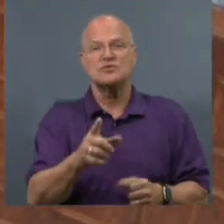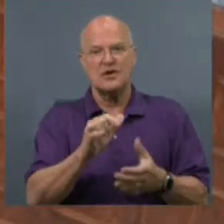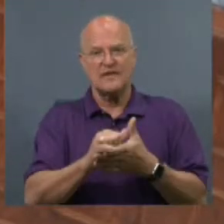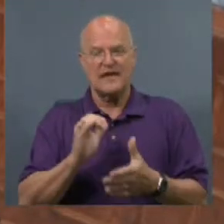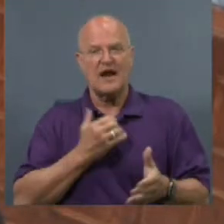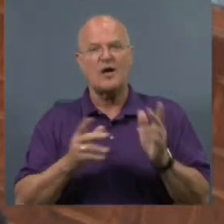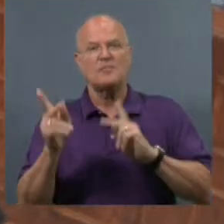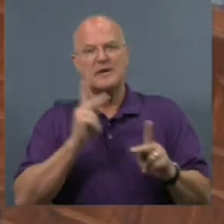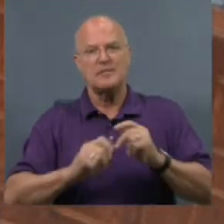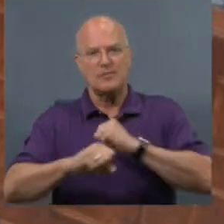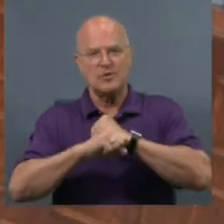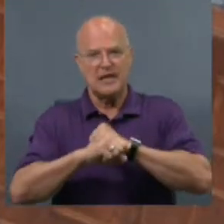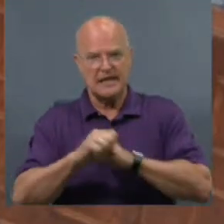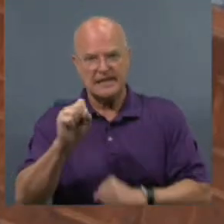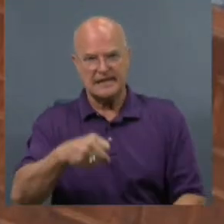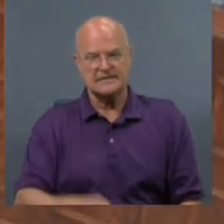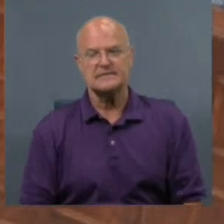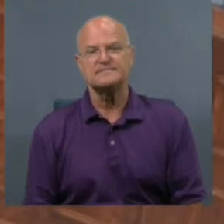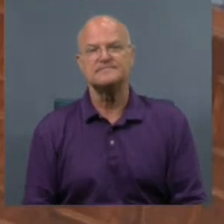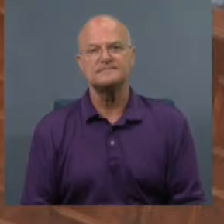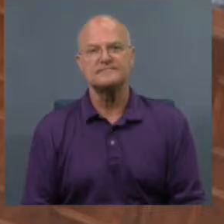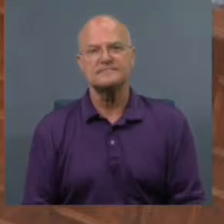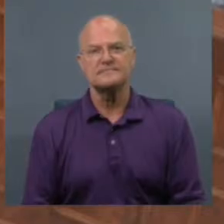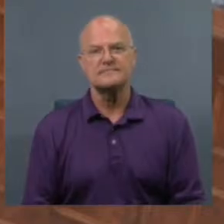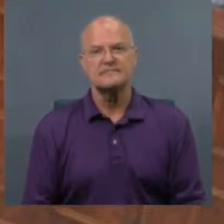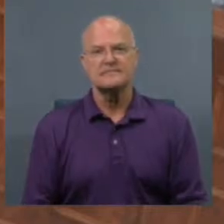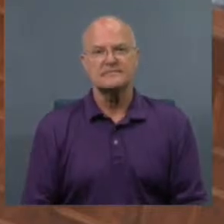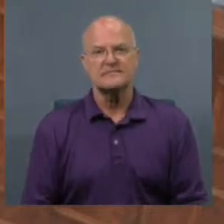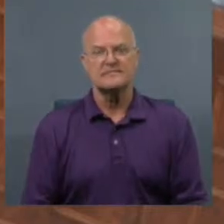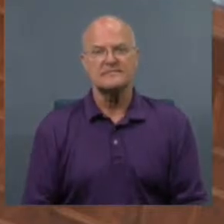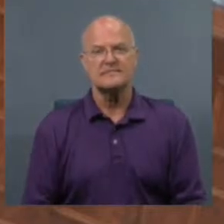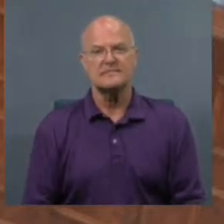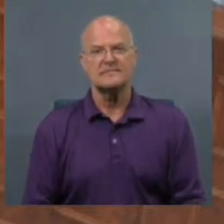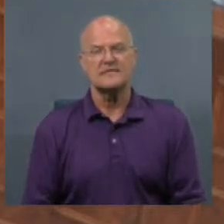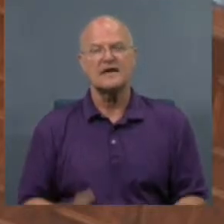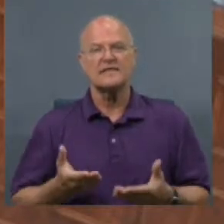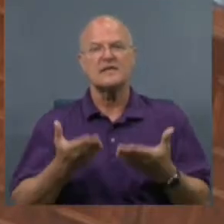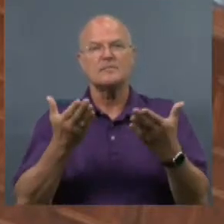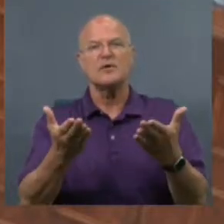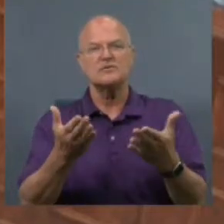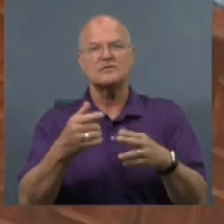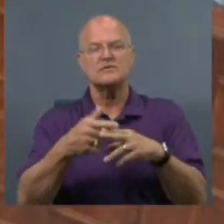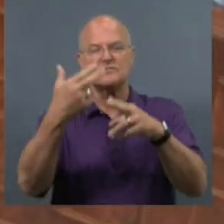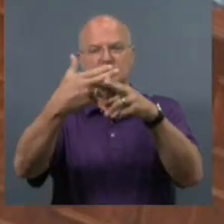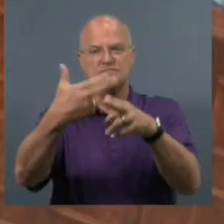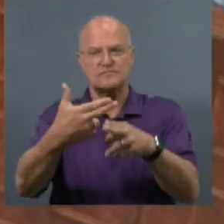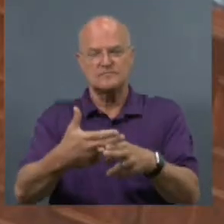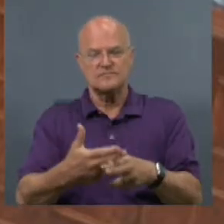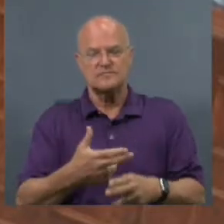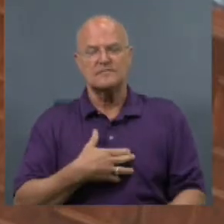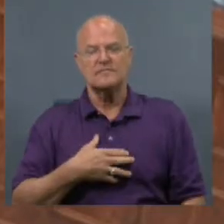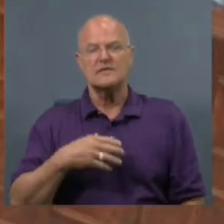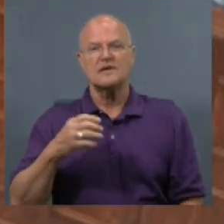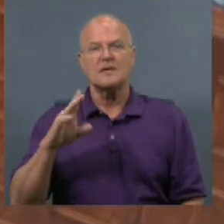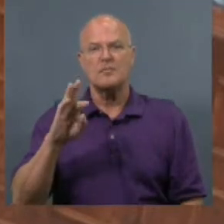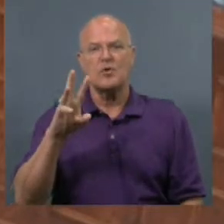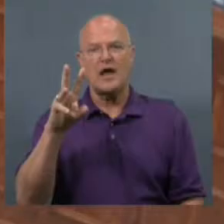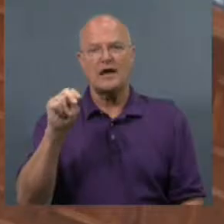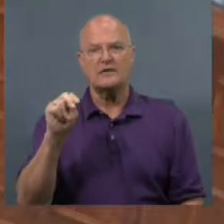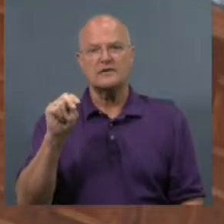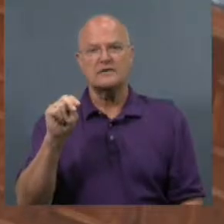that our people get protected on that. Okay, let the motion stand. As proposed. Roll call vote, please. Commissioner